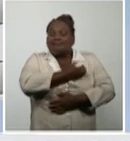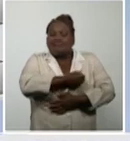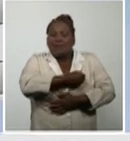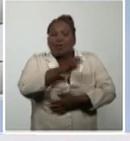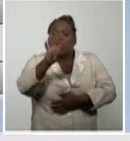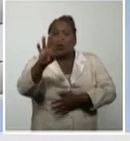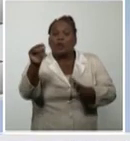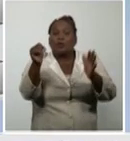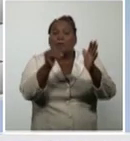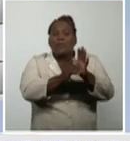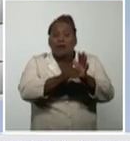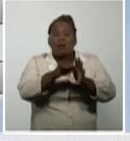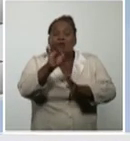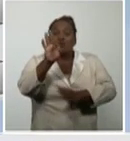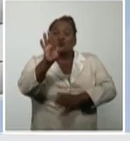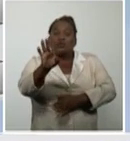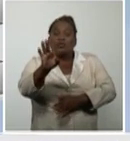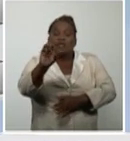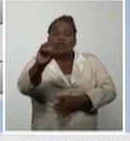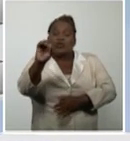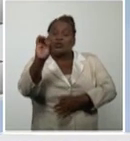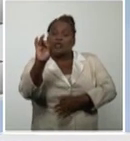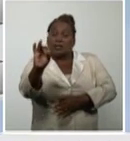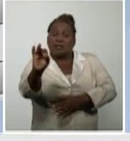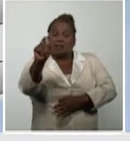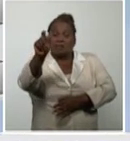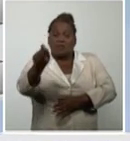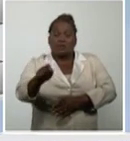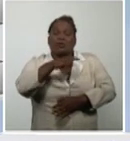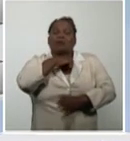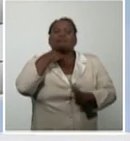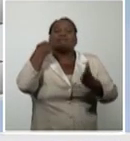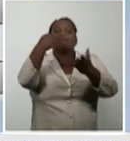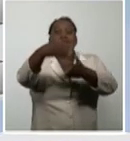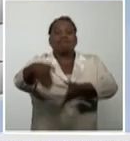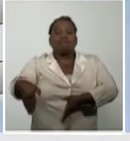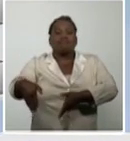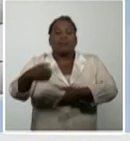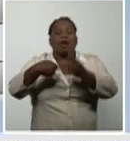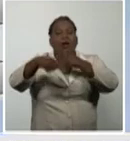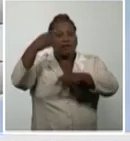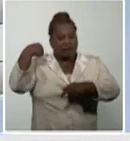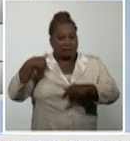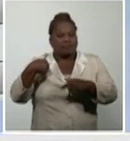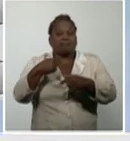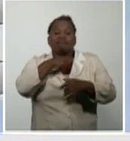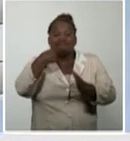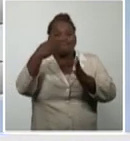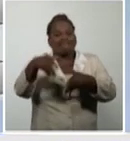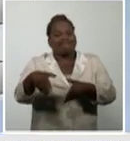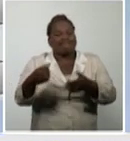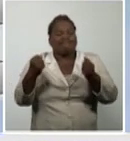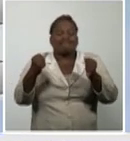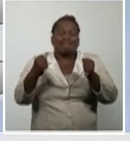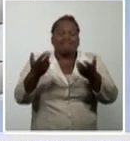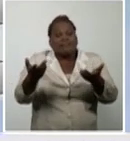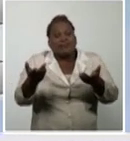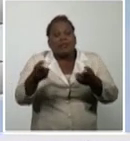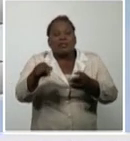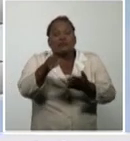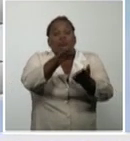4,807 people died yesterday, bringing the total number of deaths to